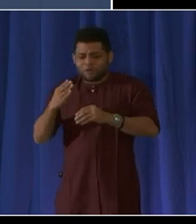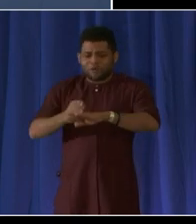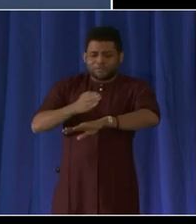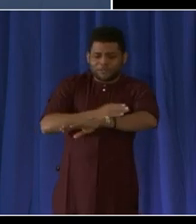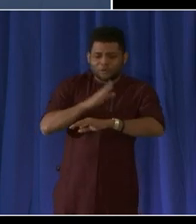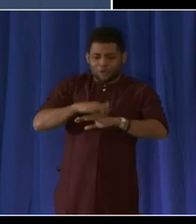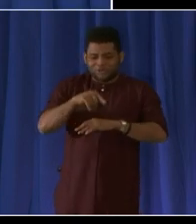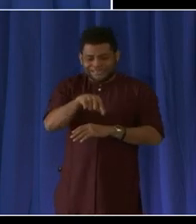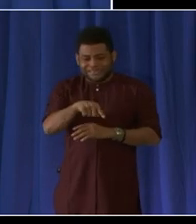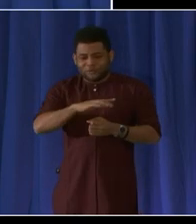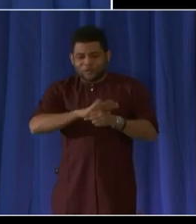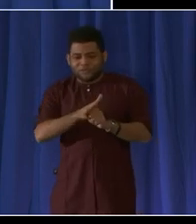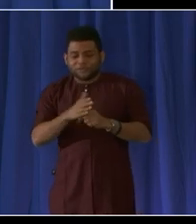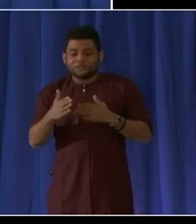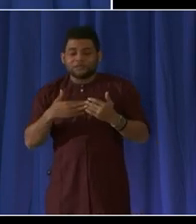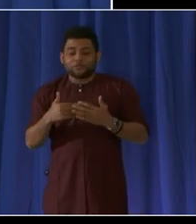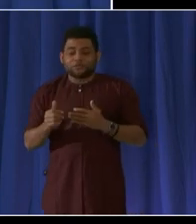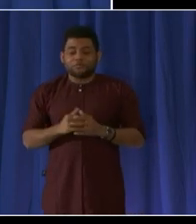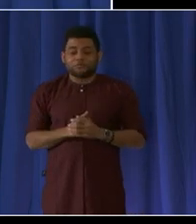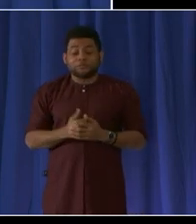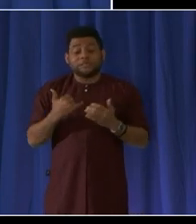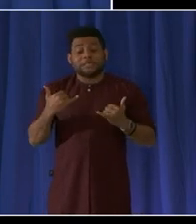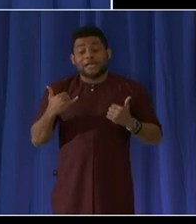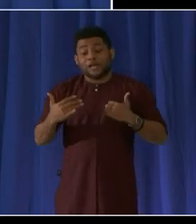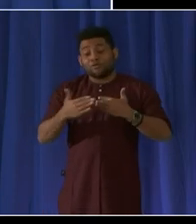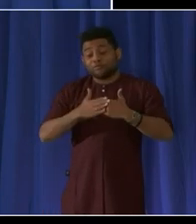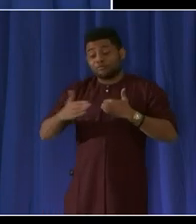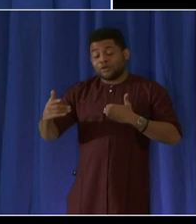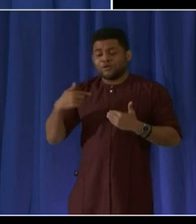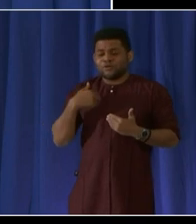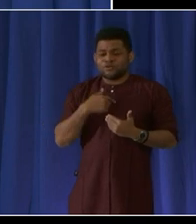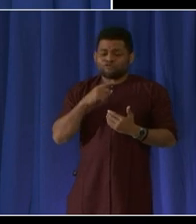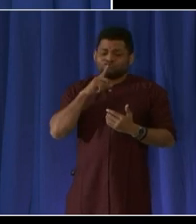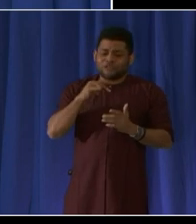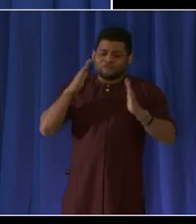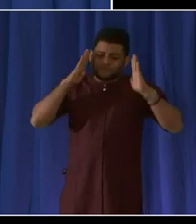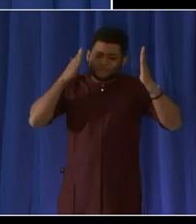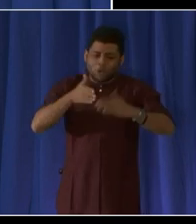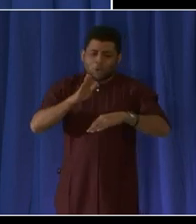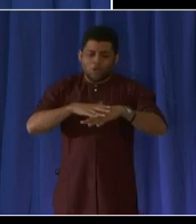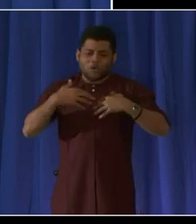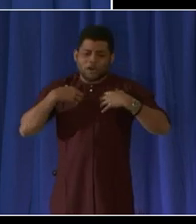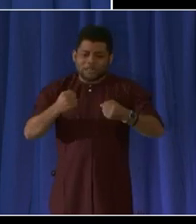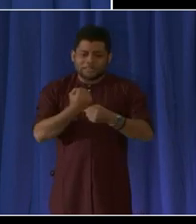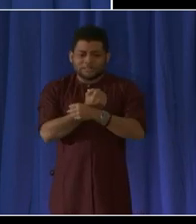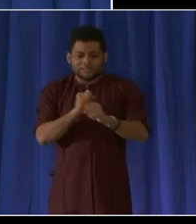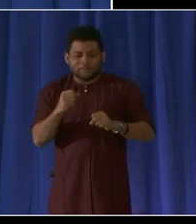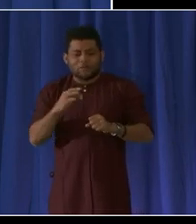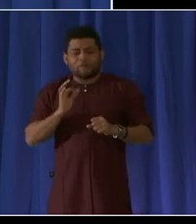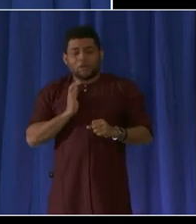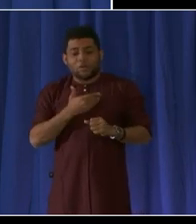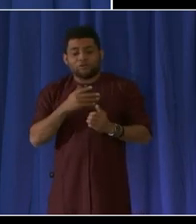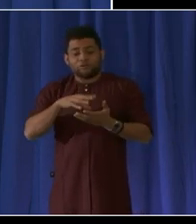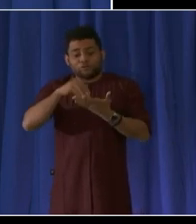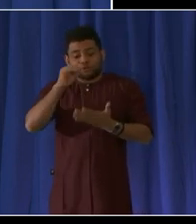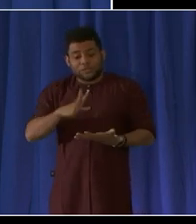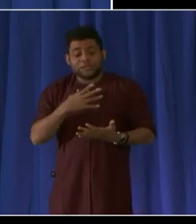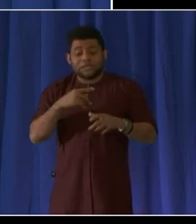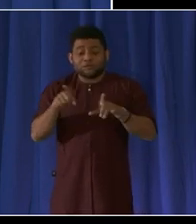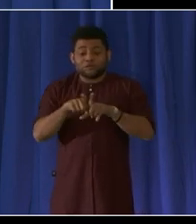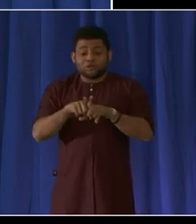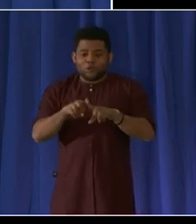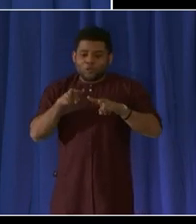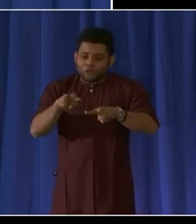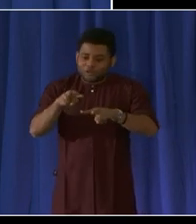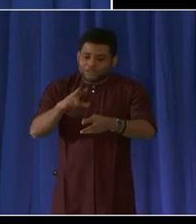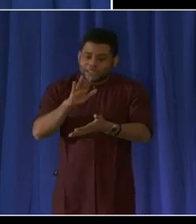I do want to reiterate that we are very much so focused on health and safety of students, but we also are keeping our eye on the